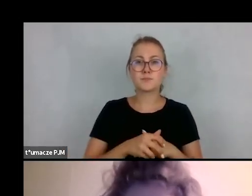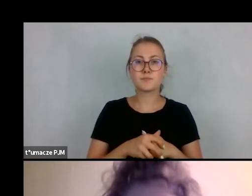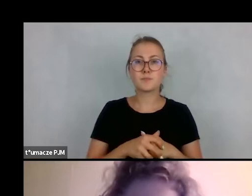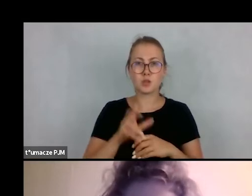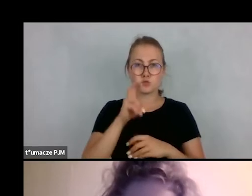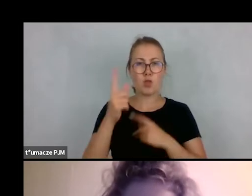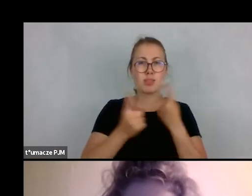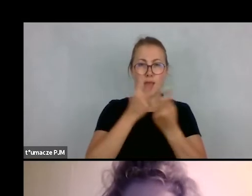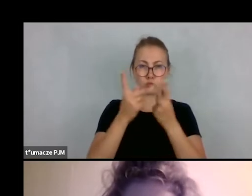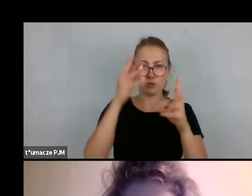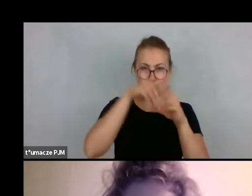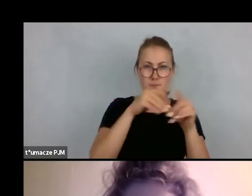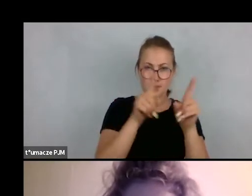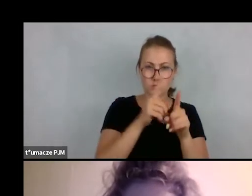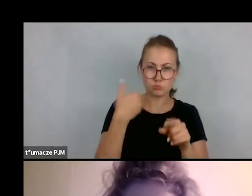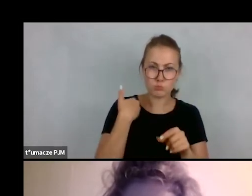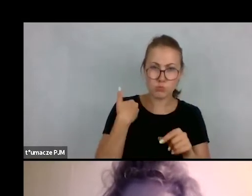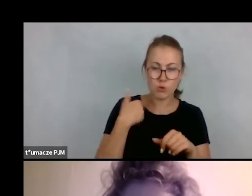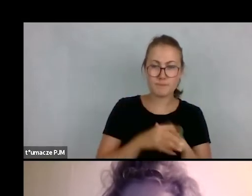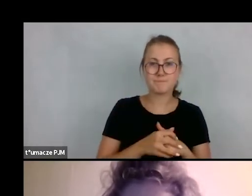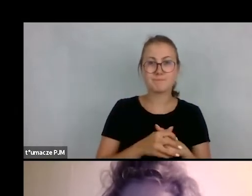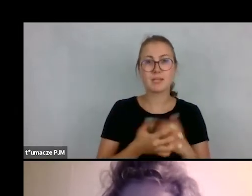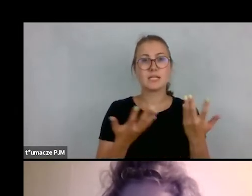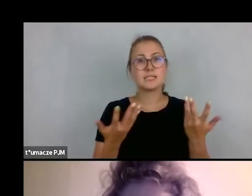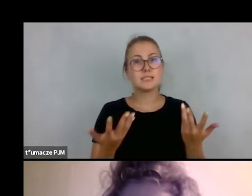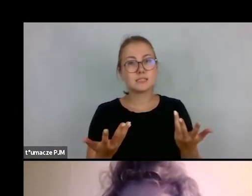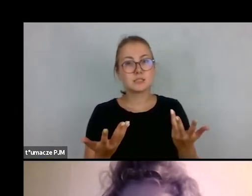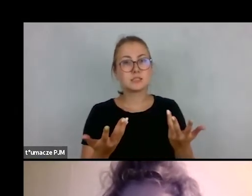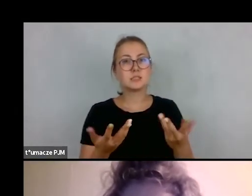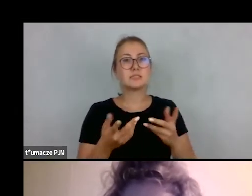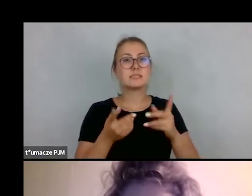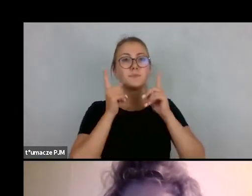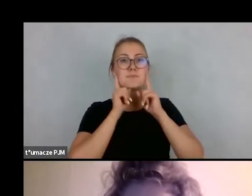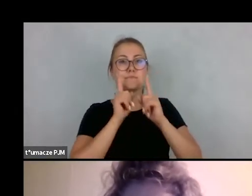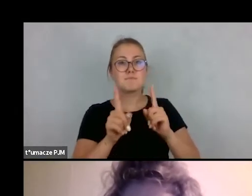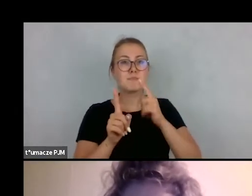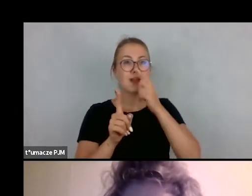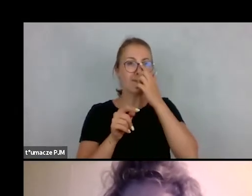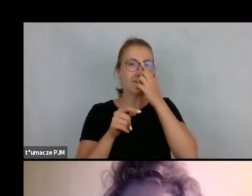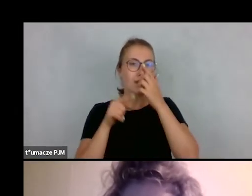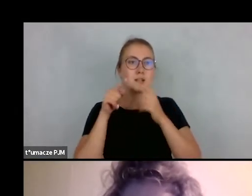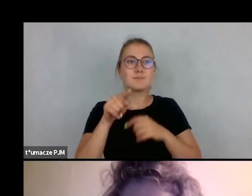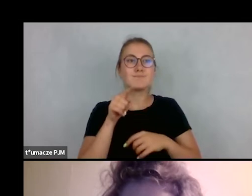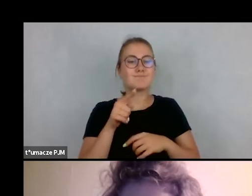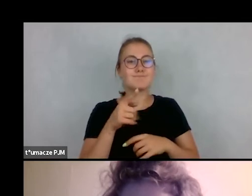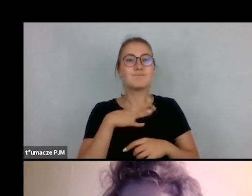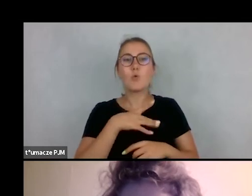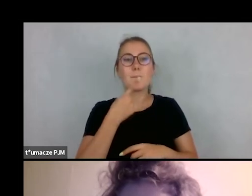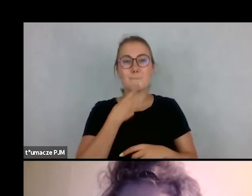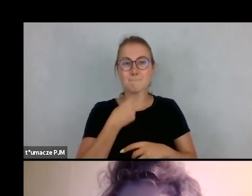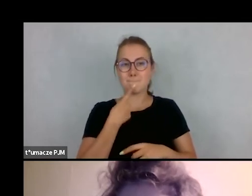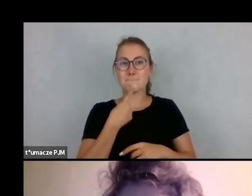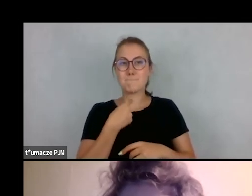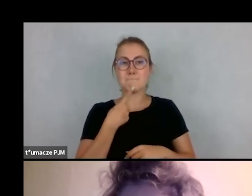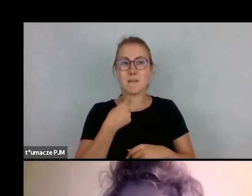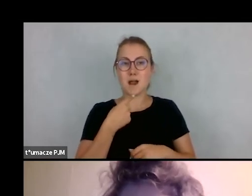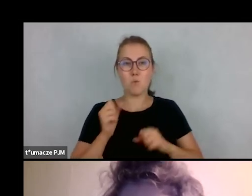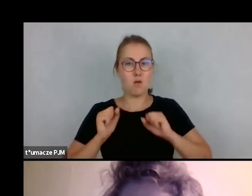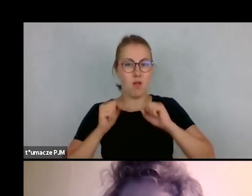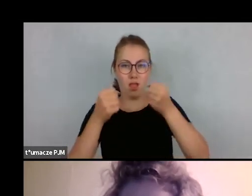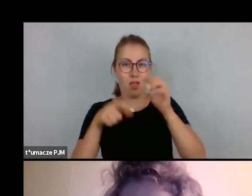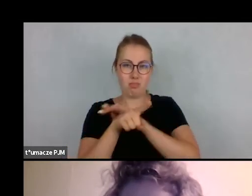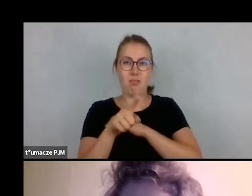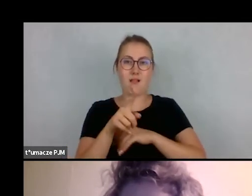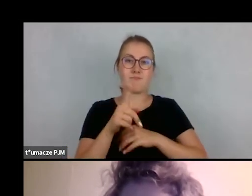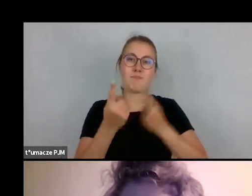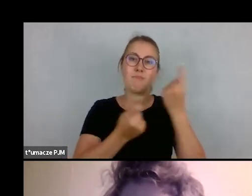schools. The multi-stakeholder approach we started using in the Eastern Cape was an example where we did try and do that,